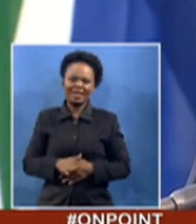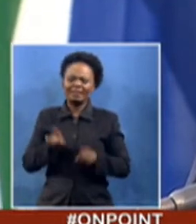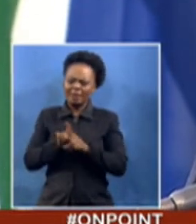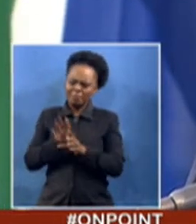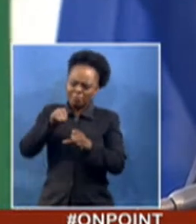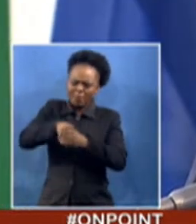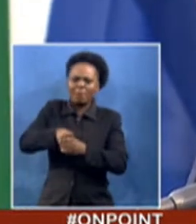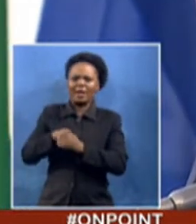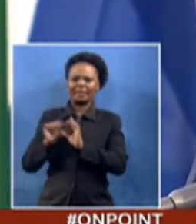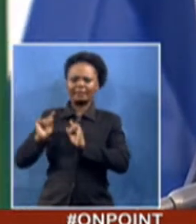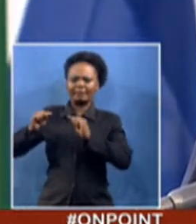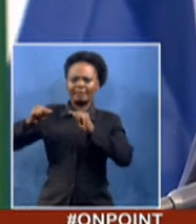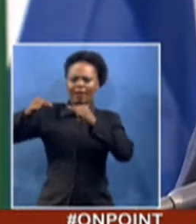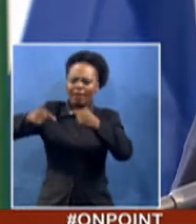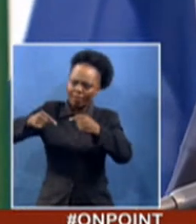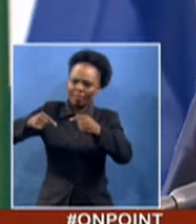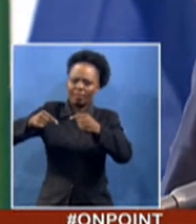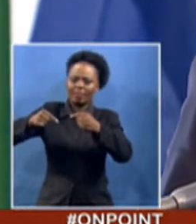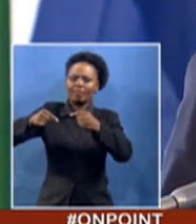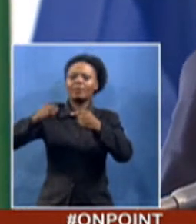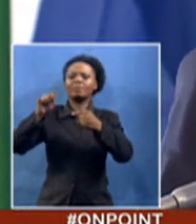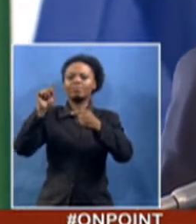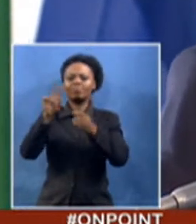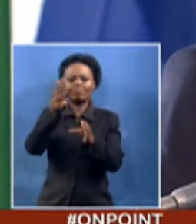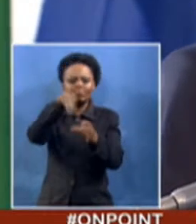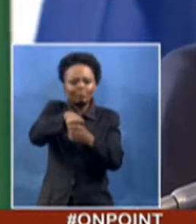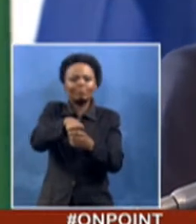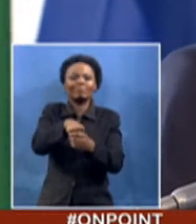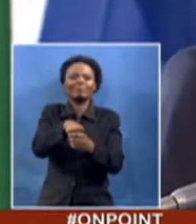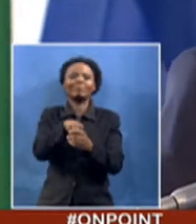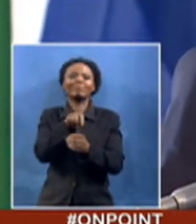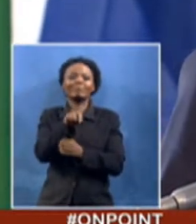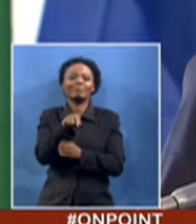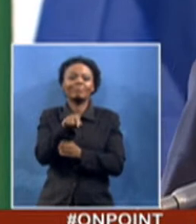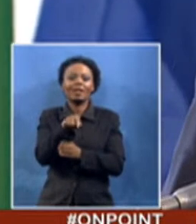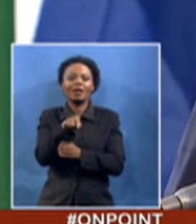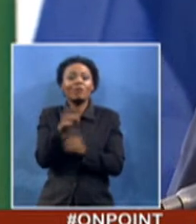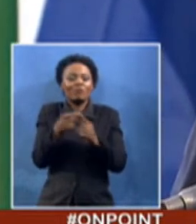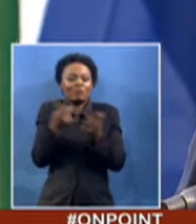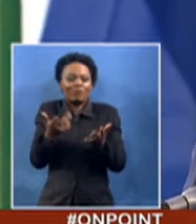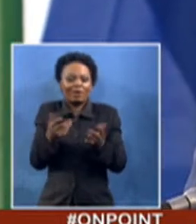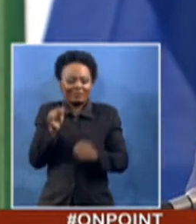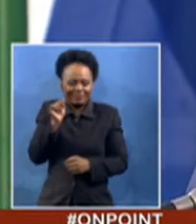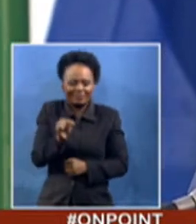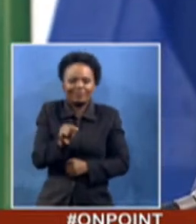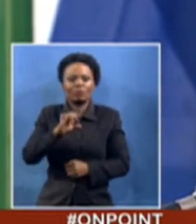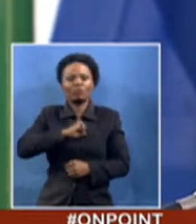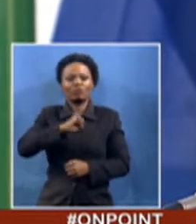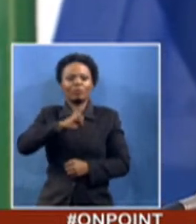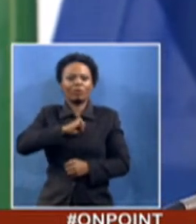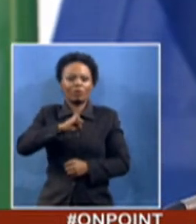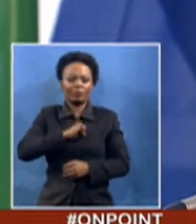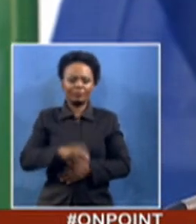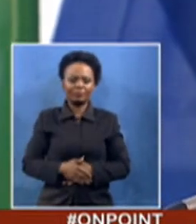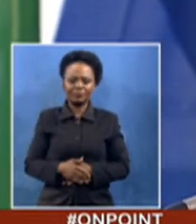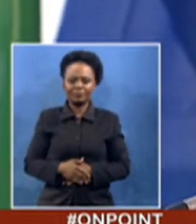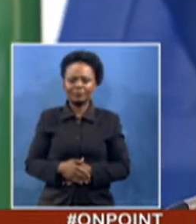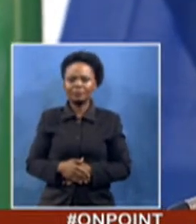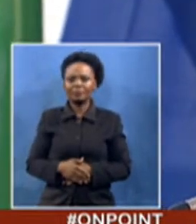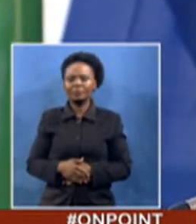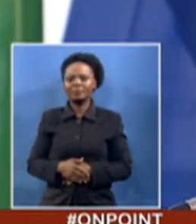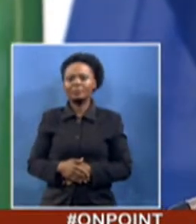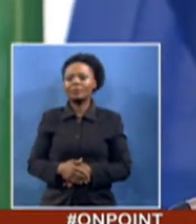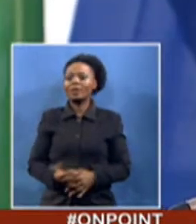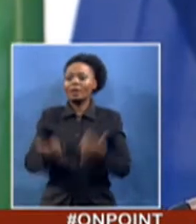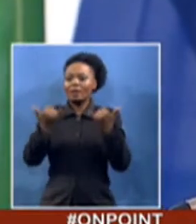And for you to have actually sacrificed and decided to come